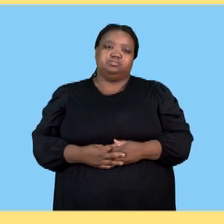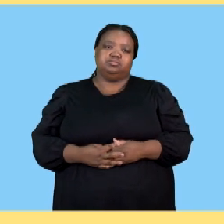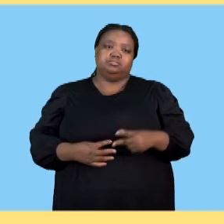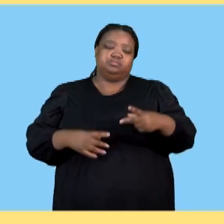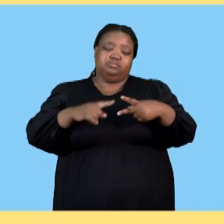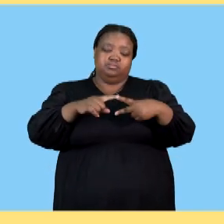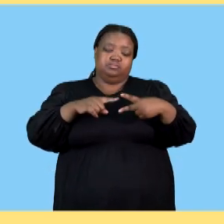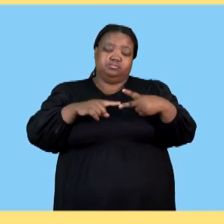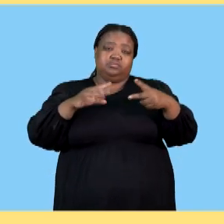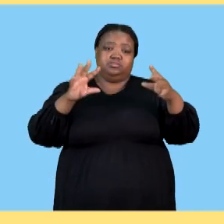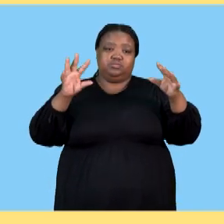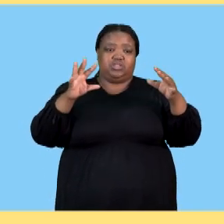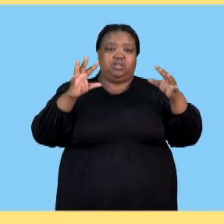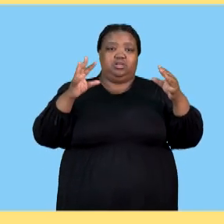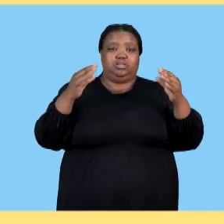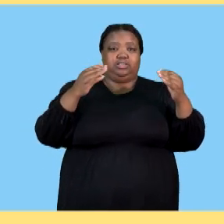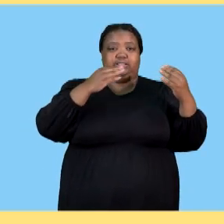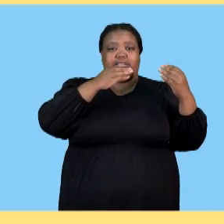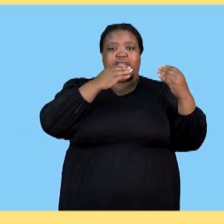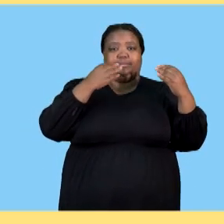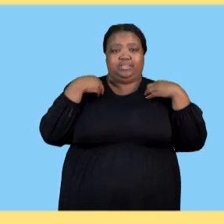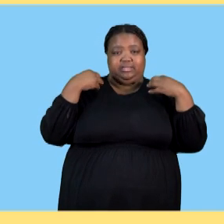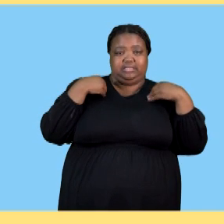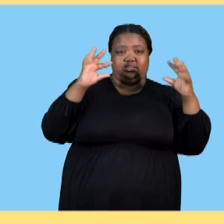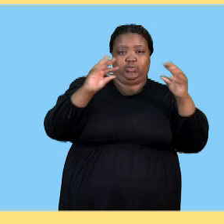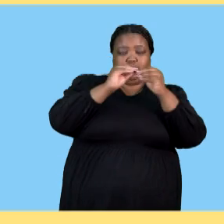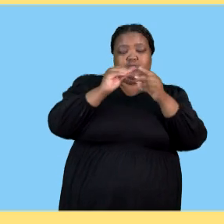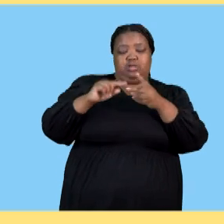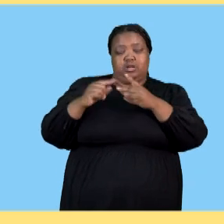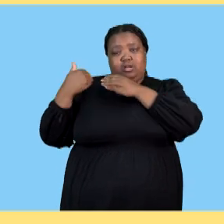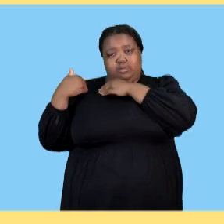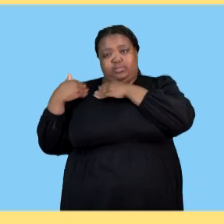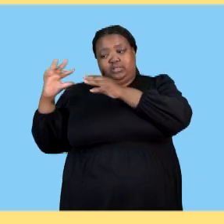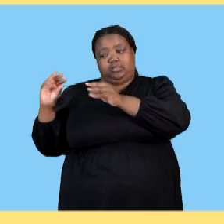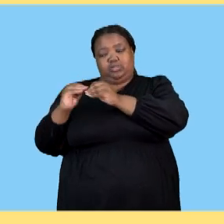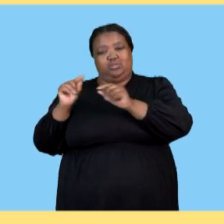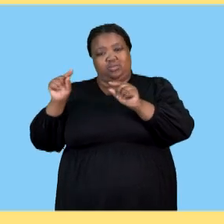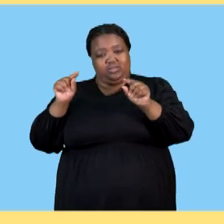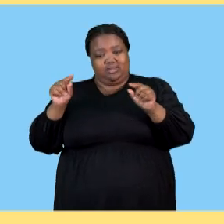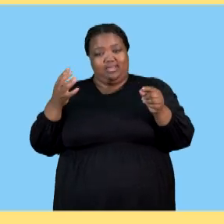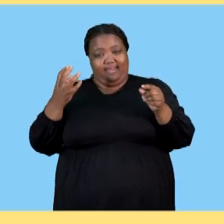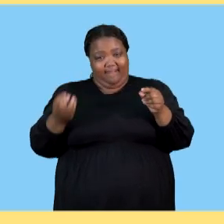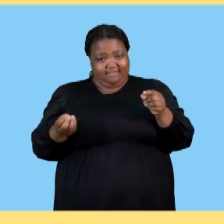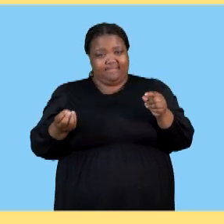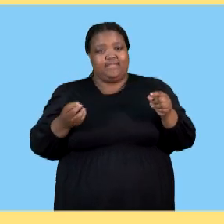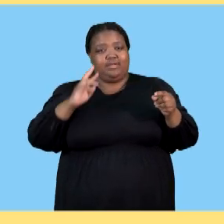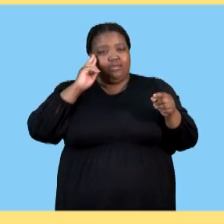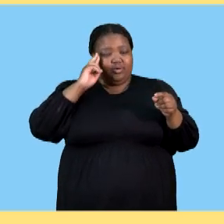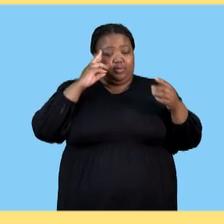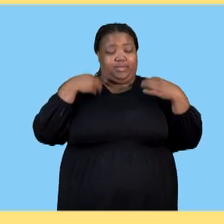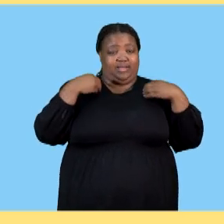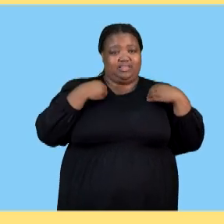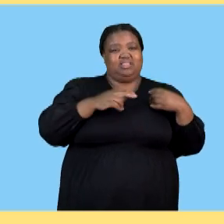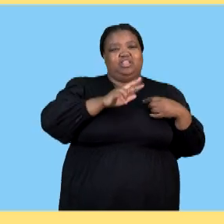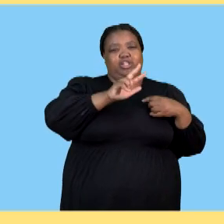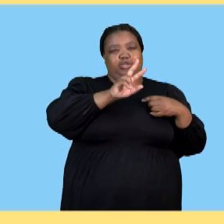these two totals, total assets and total liabilities, Remember, my total assets is